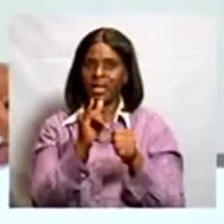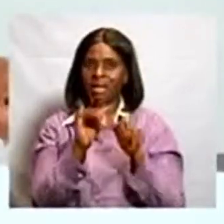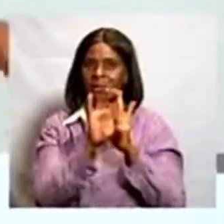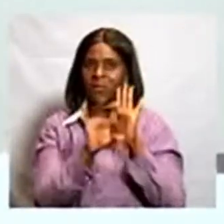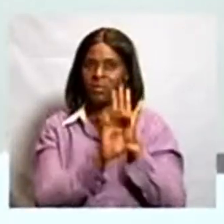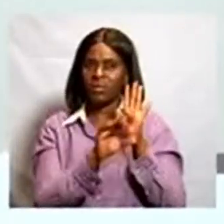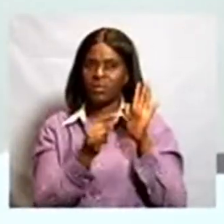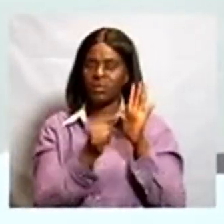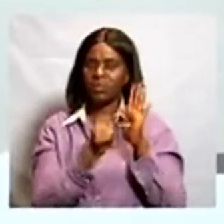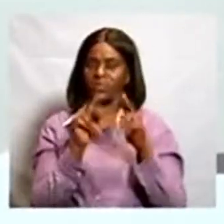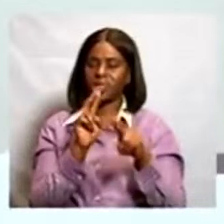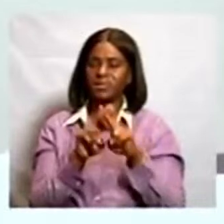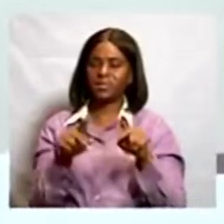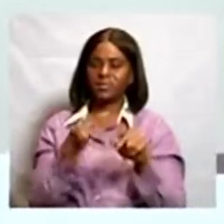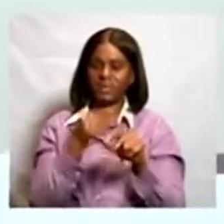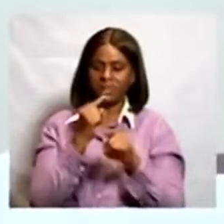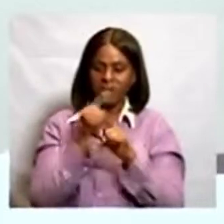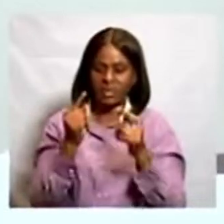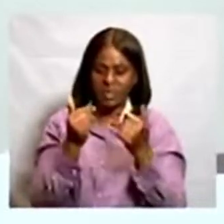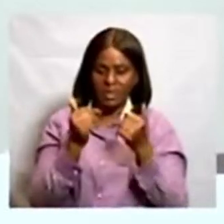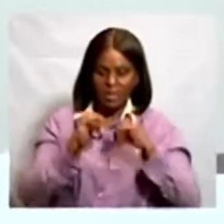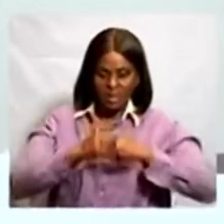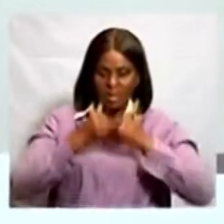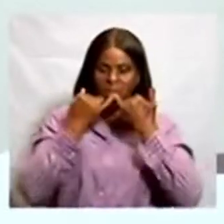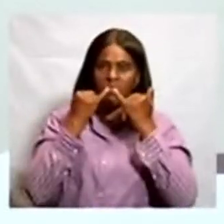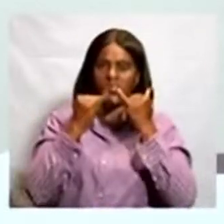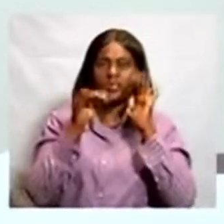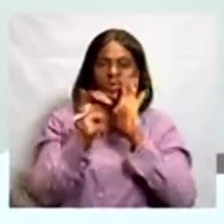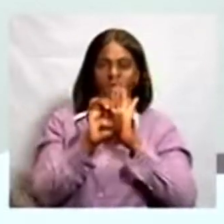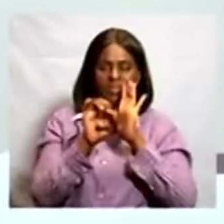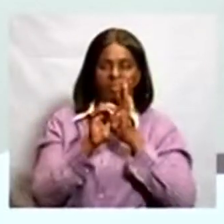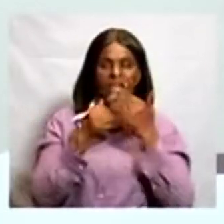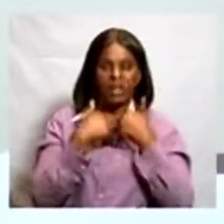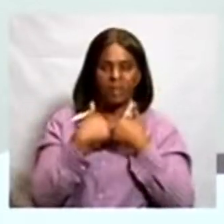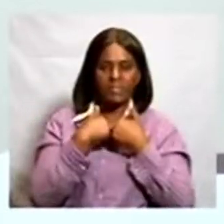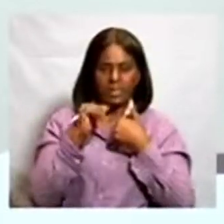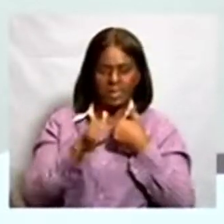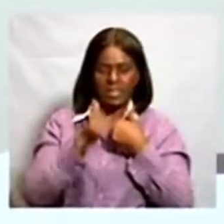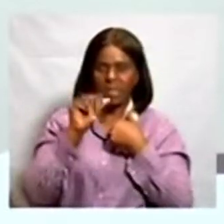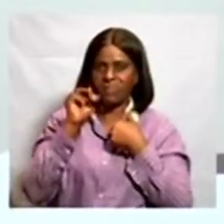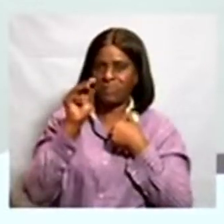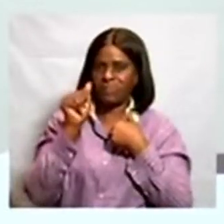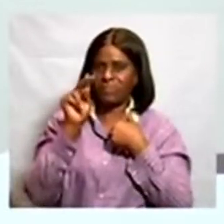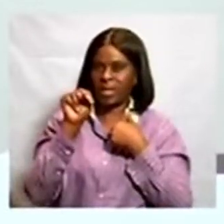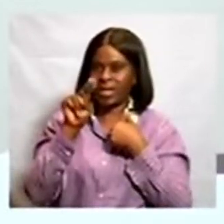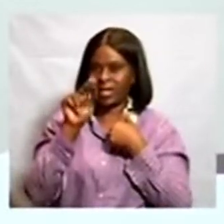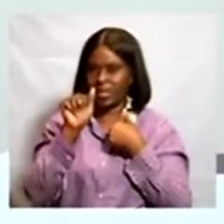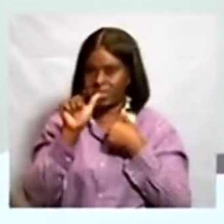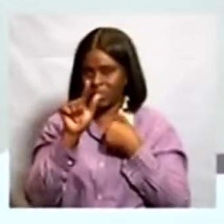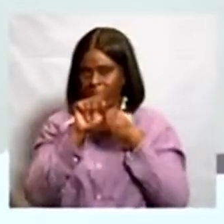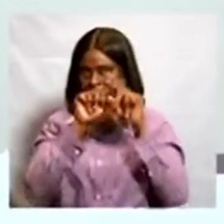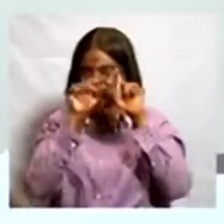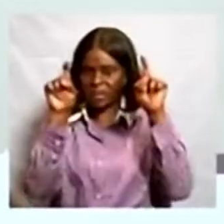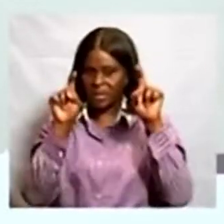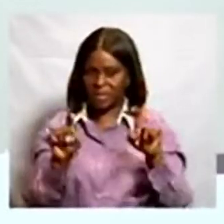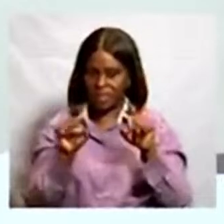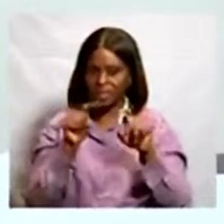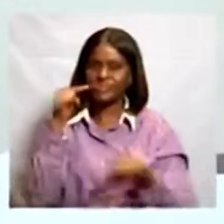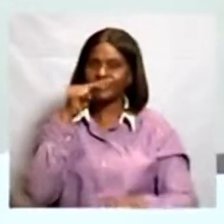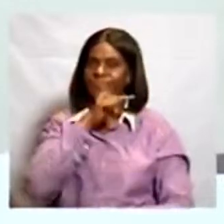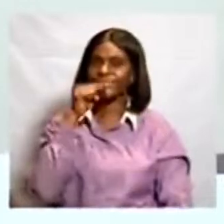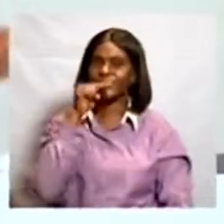one. Chair, just to mention that we had instances where our manual certificate was